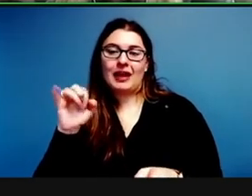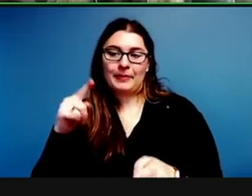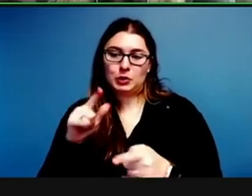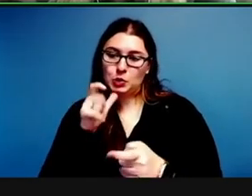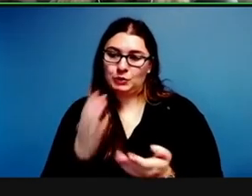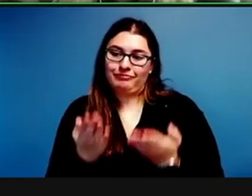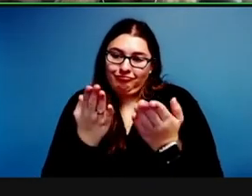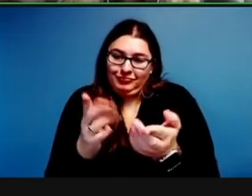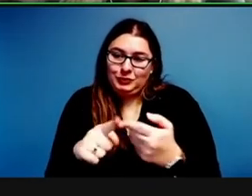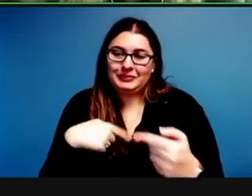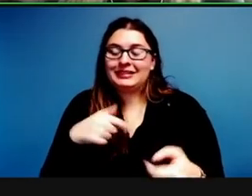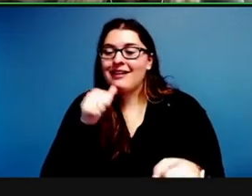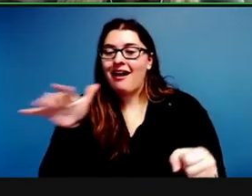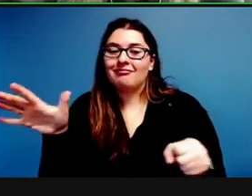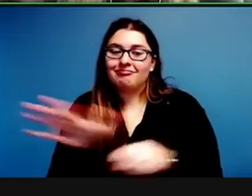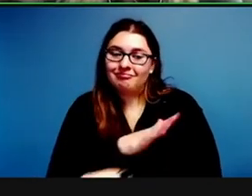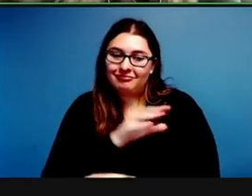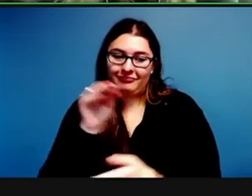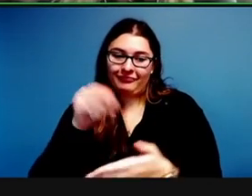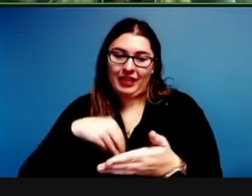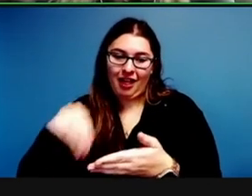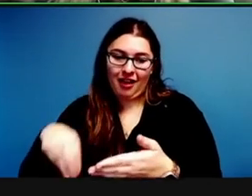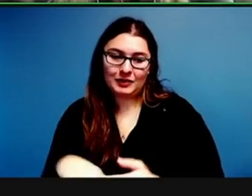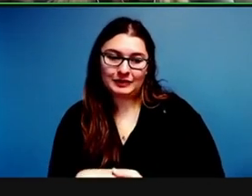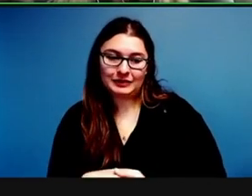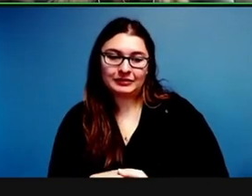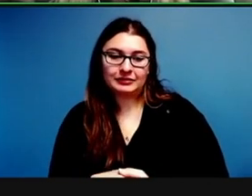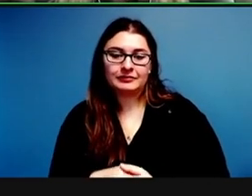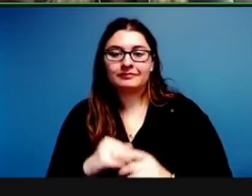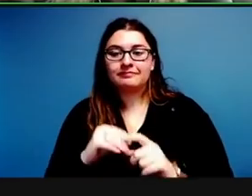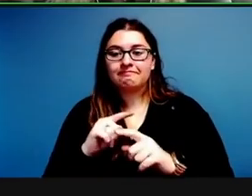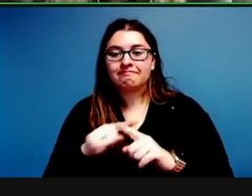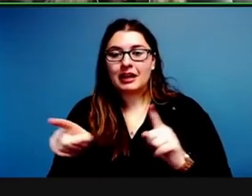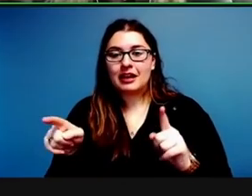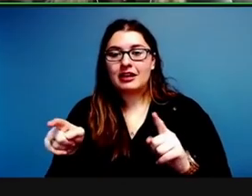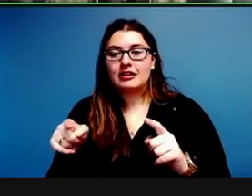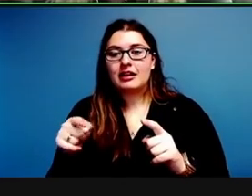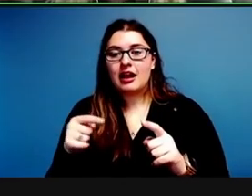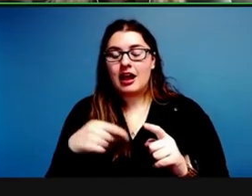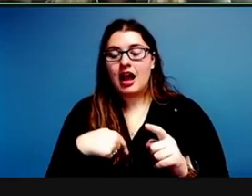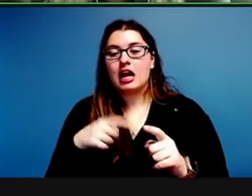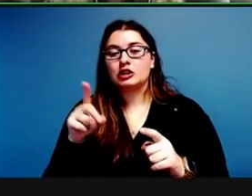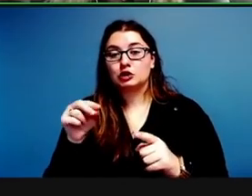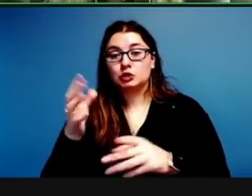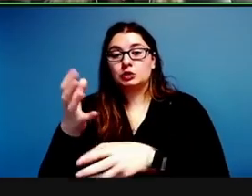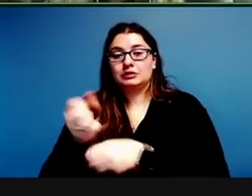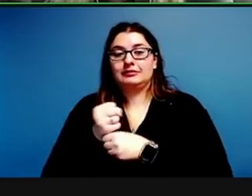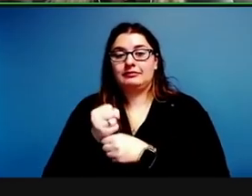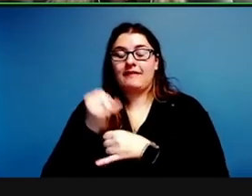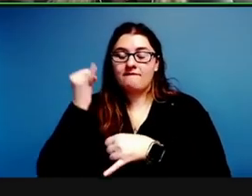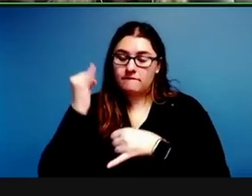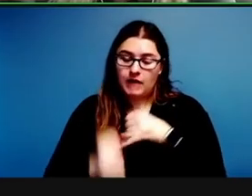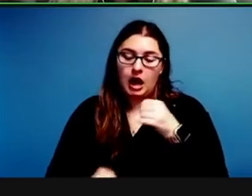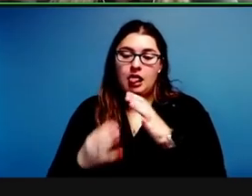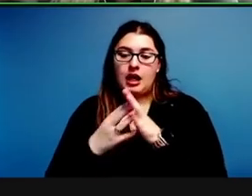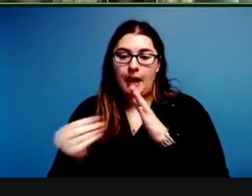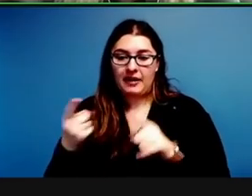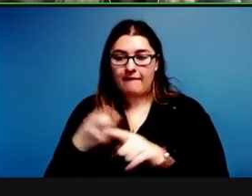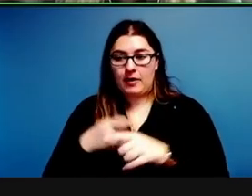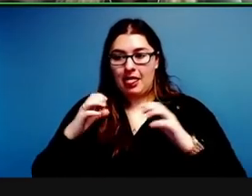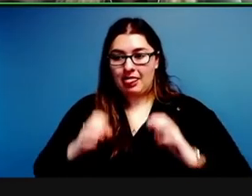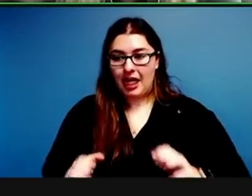so it wasn't completely filled out. But I do receive final copies from clients